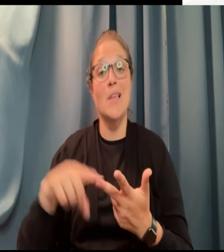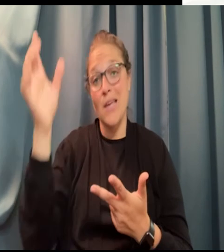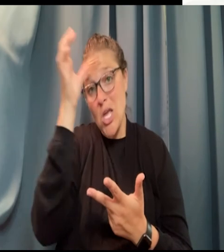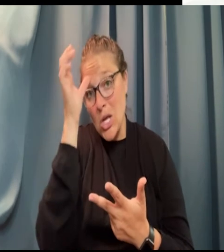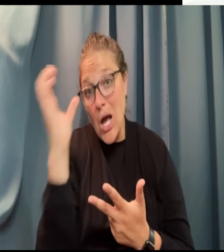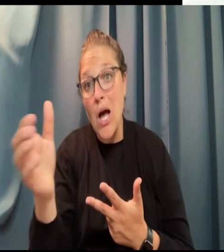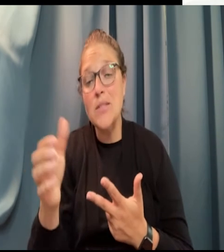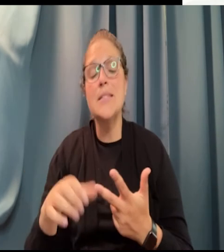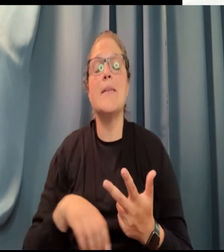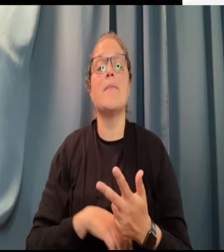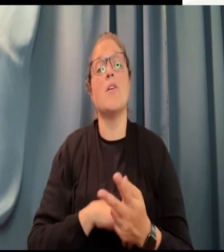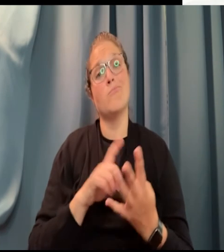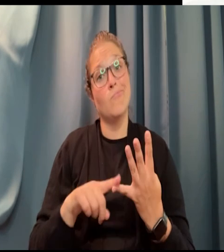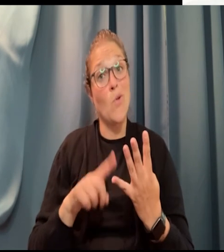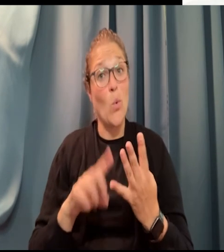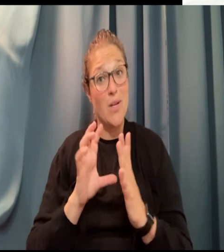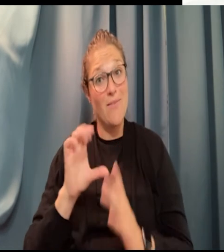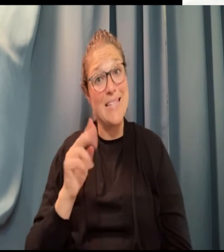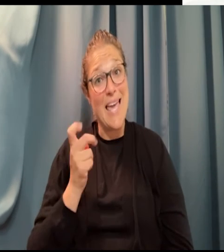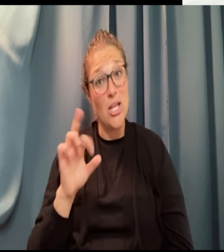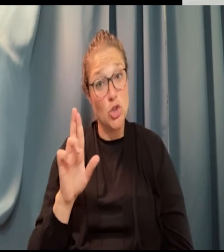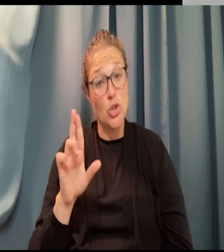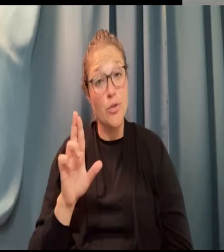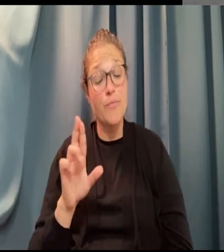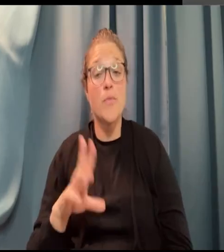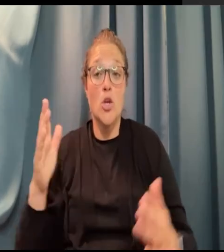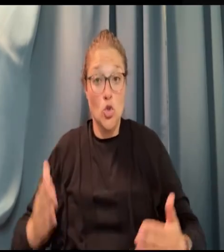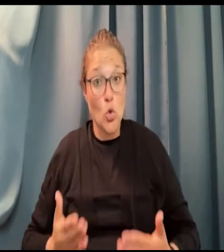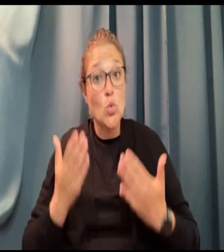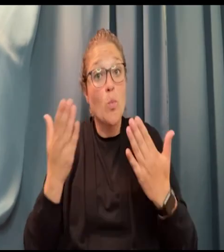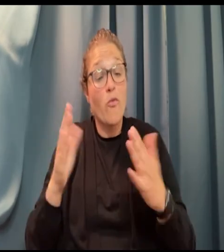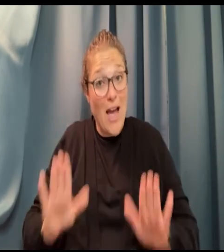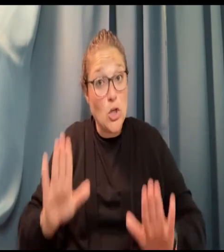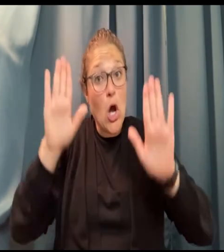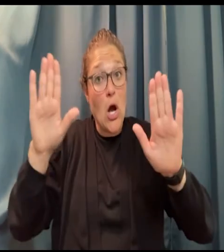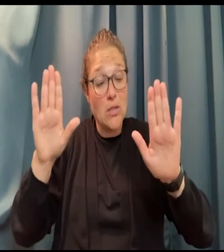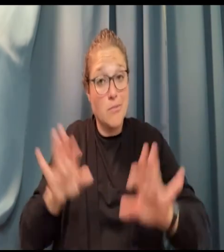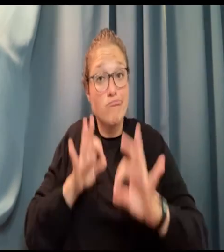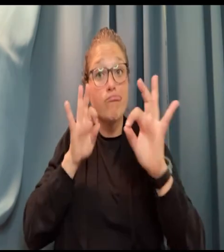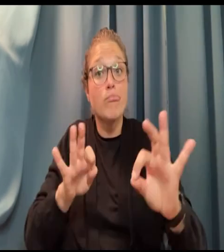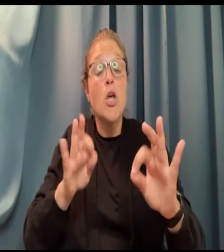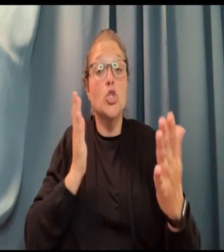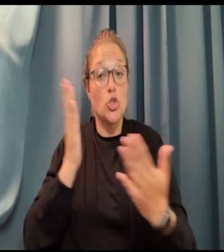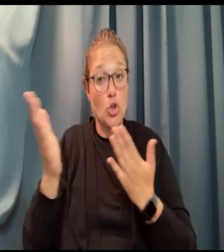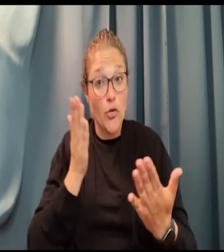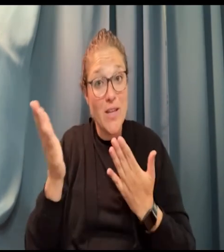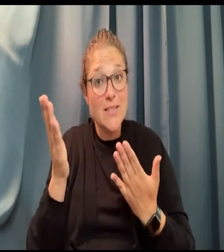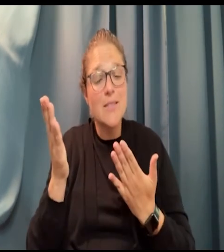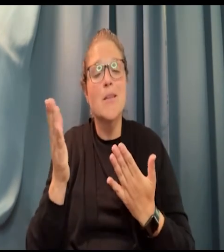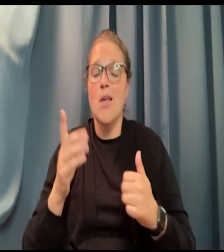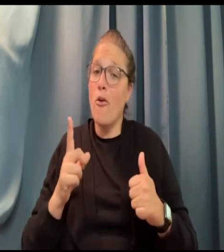disorders, cognitive disabilities, or even cancer. To offer excellent customer service to people